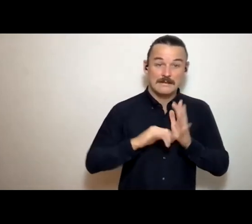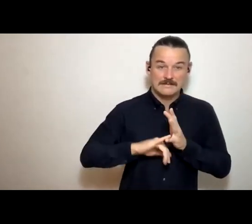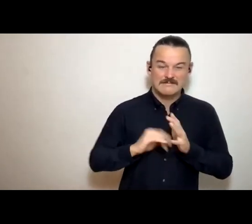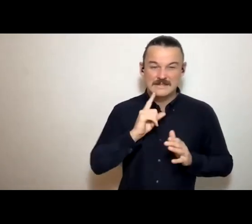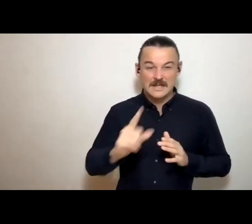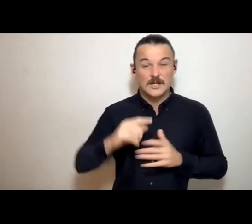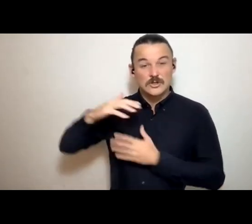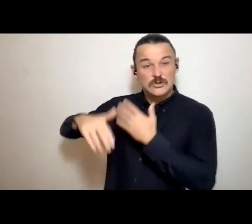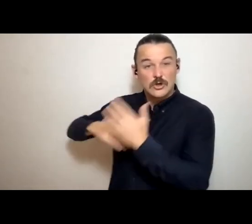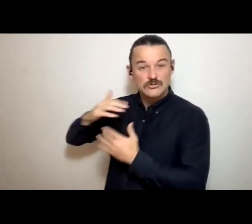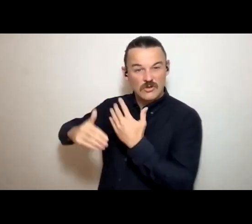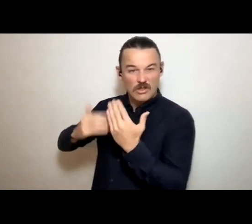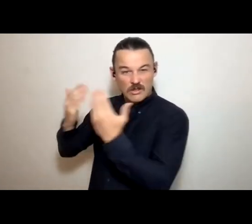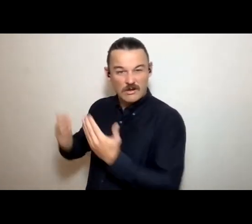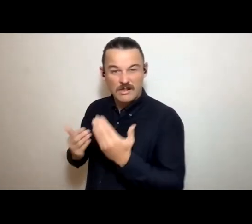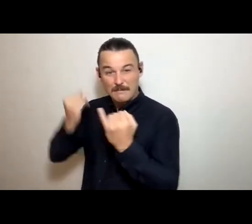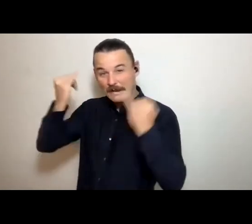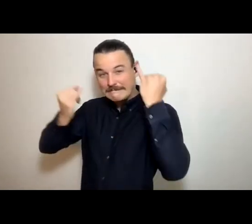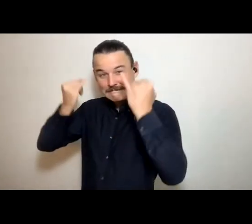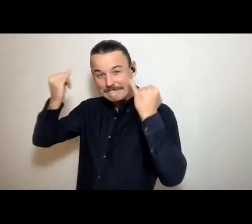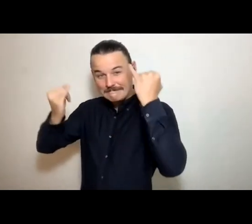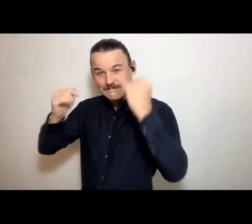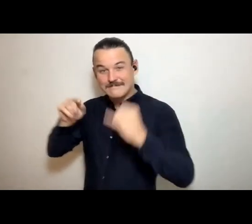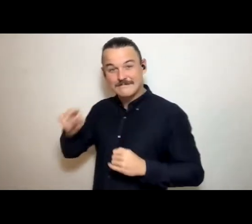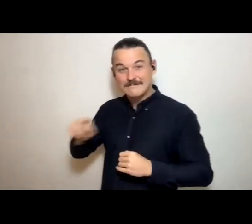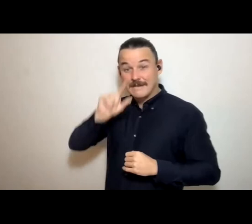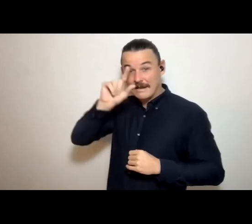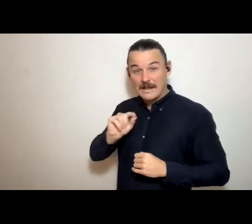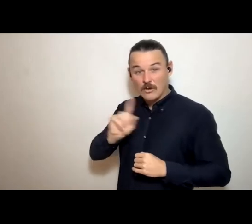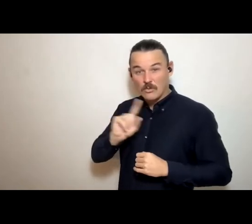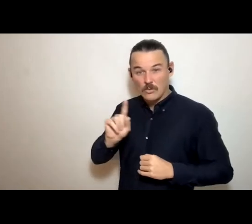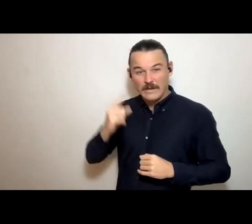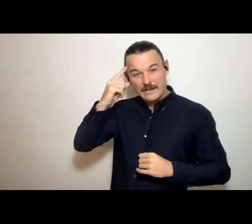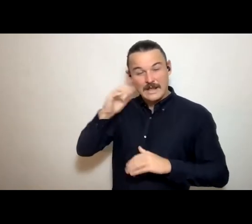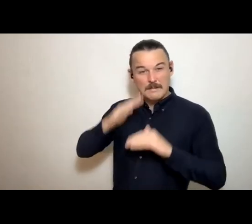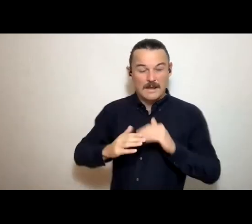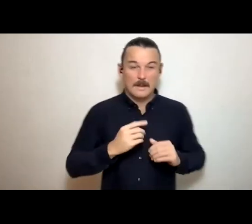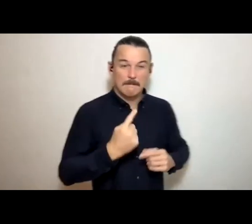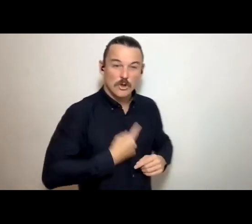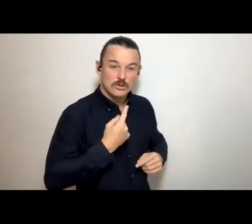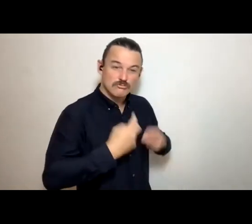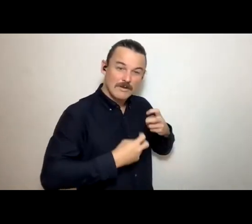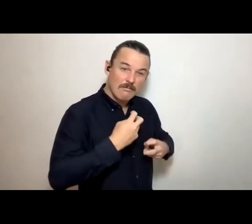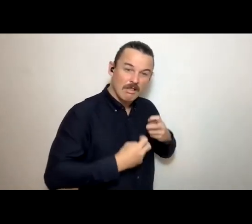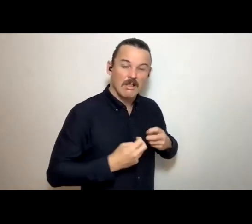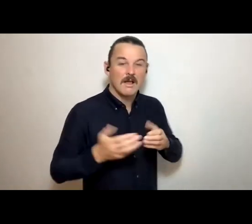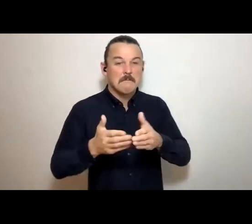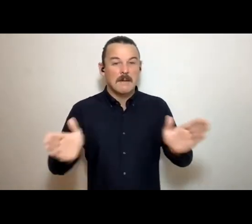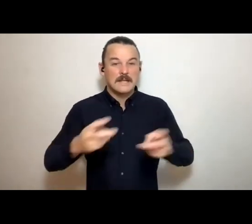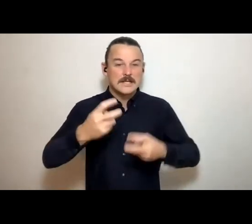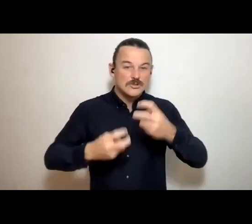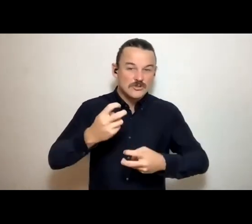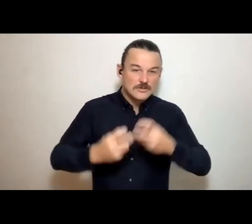imagination can be understood through the lens of personal troubles and public issues. He said that many personal